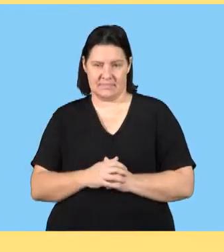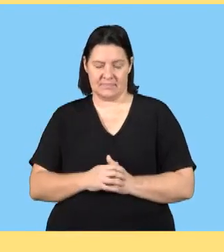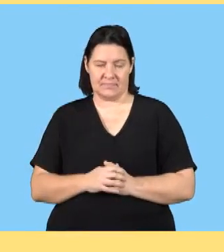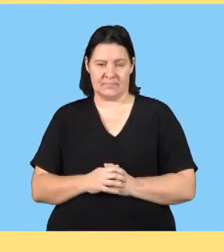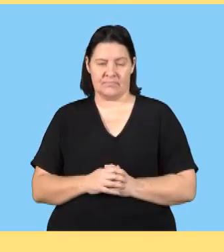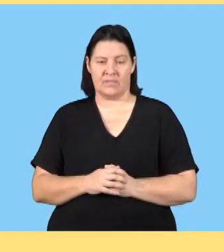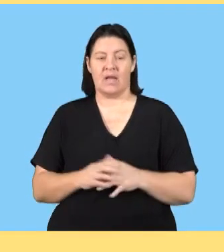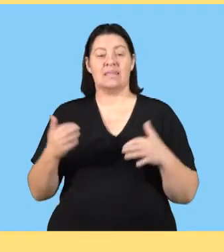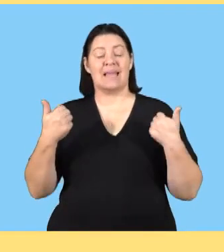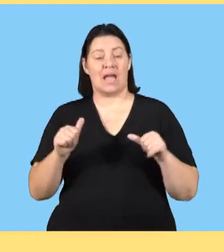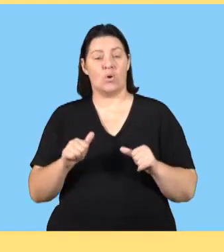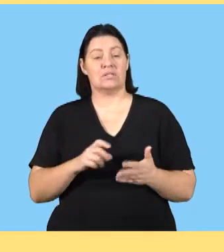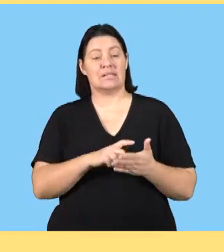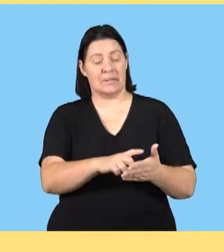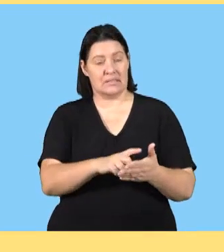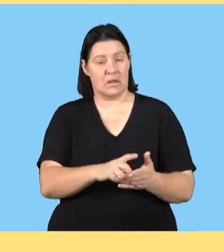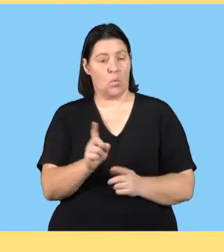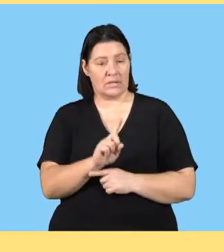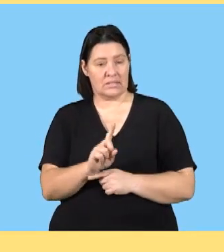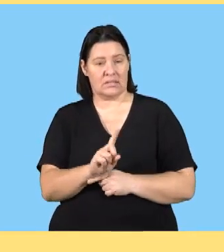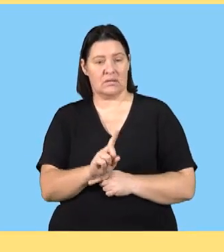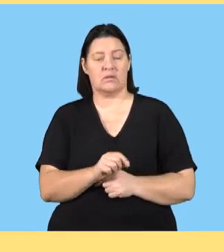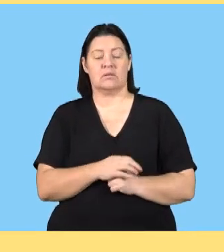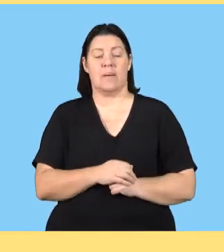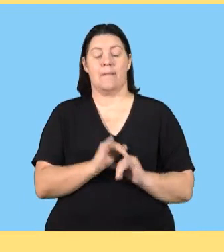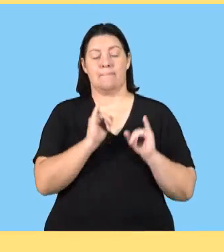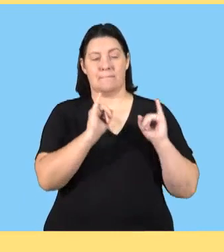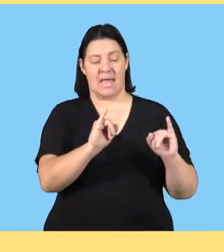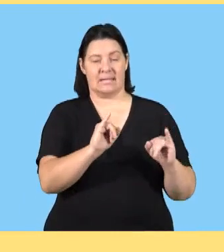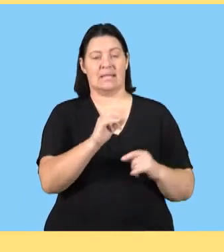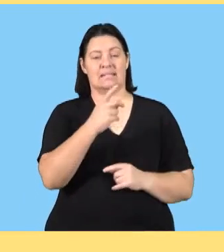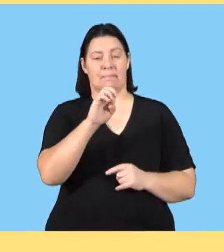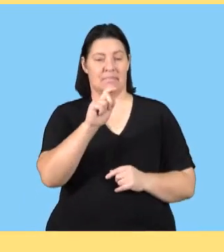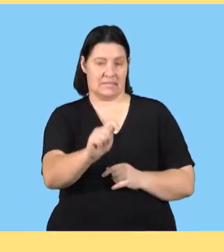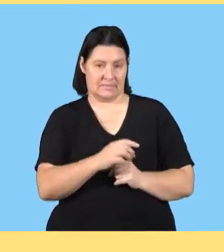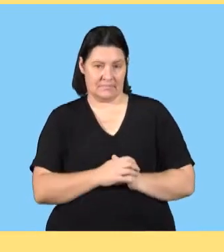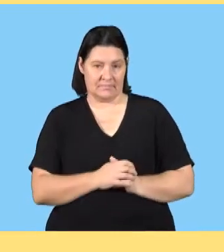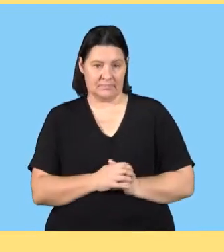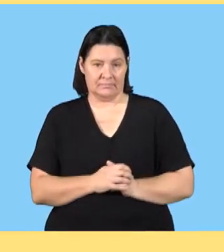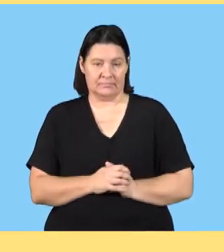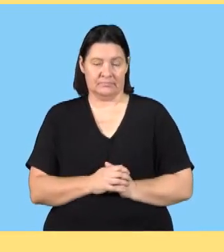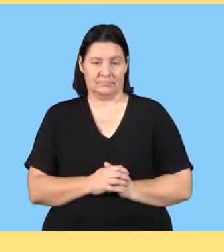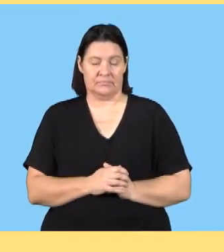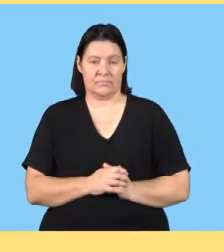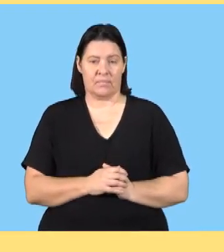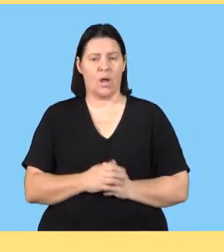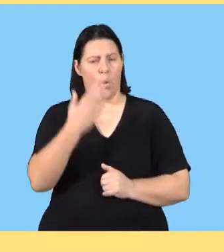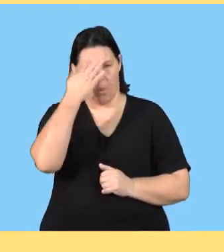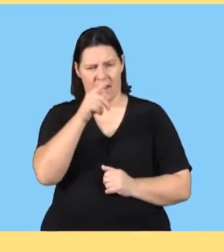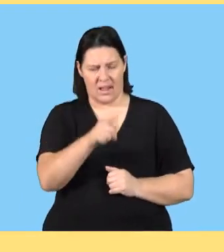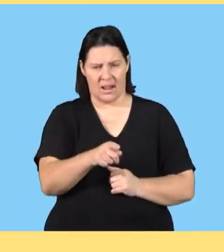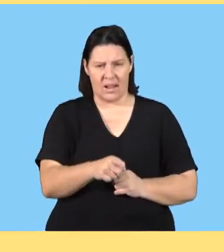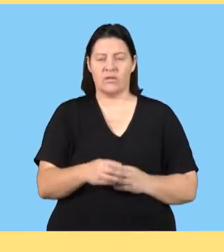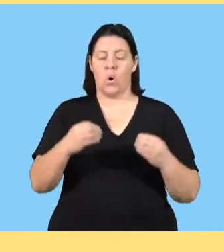1,168. The account to be debited becomes your bad debt. By now you